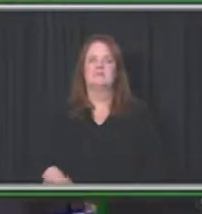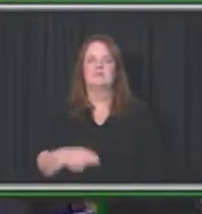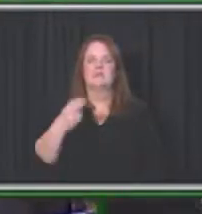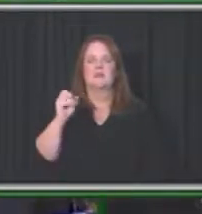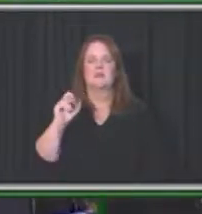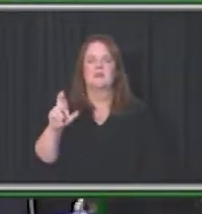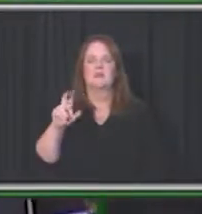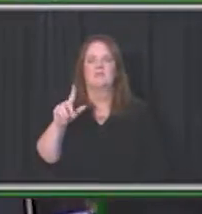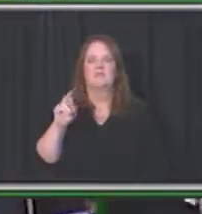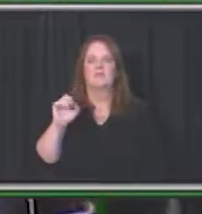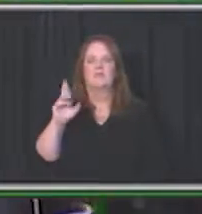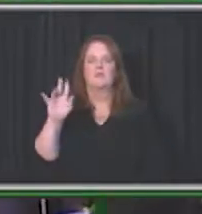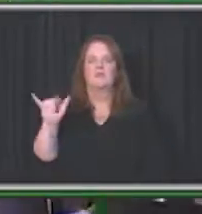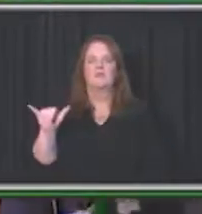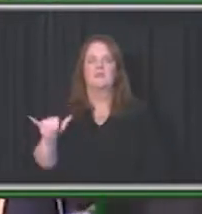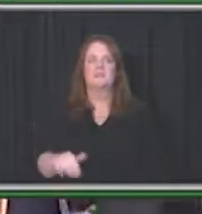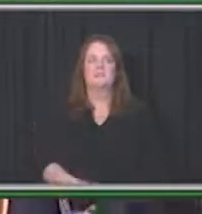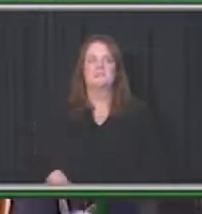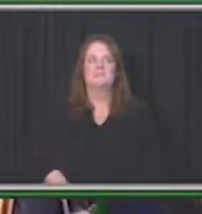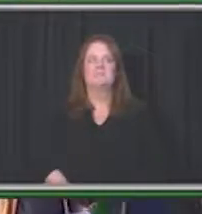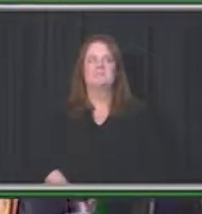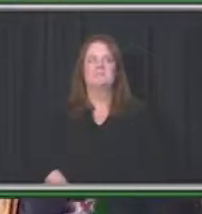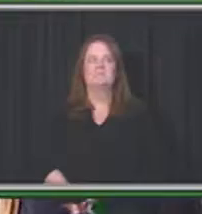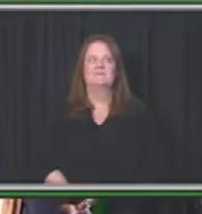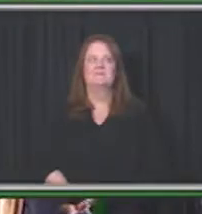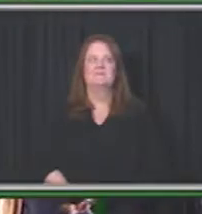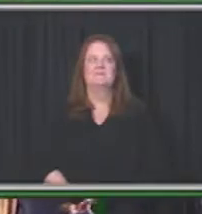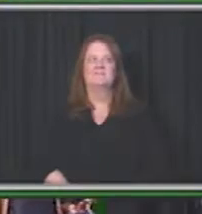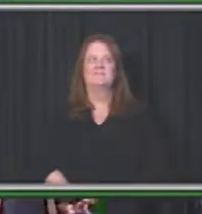Heather Lockerbie.